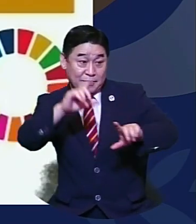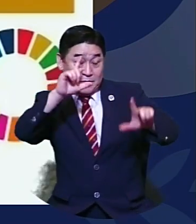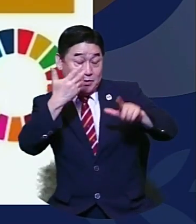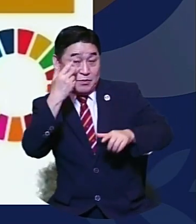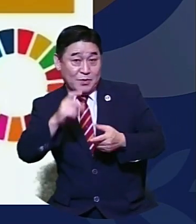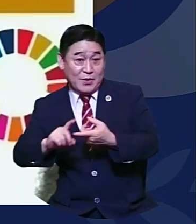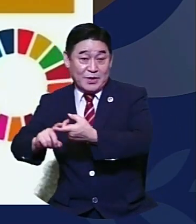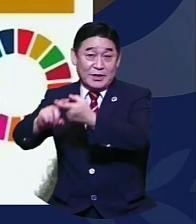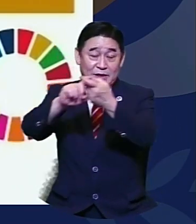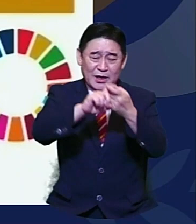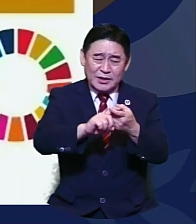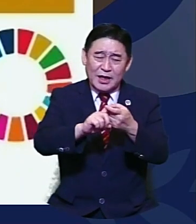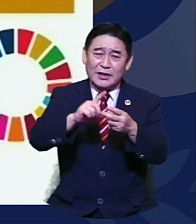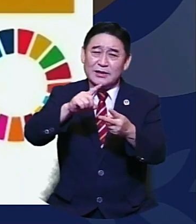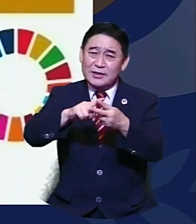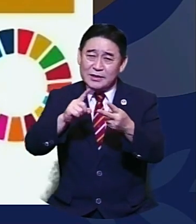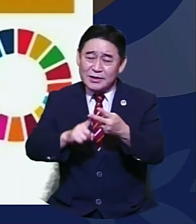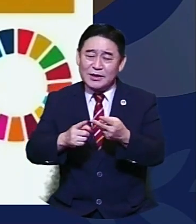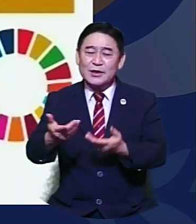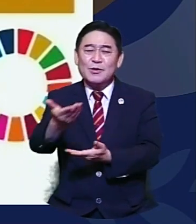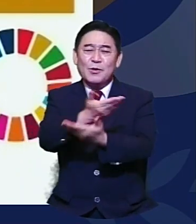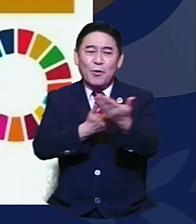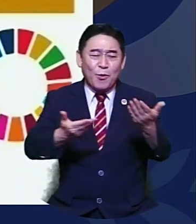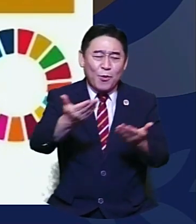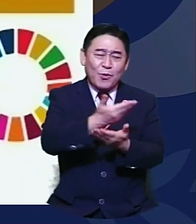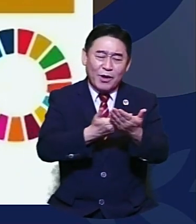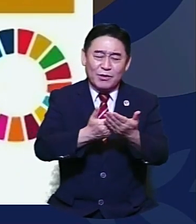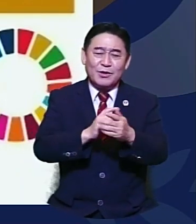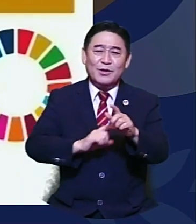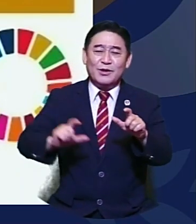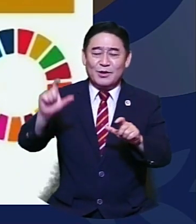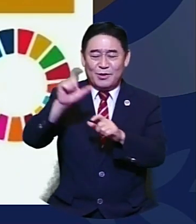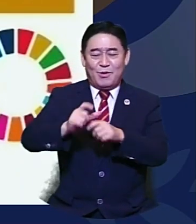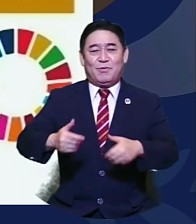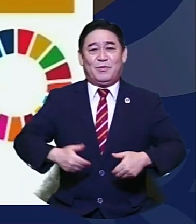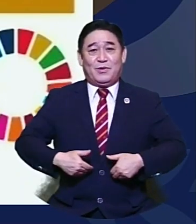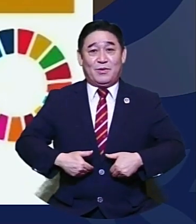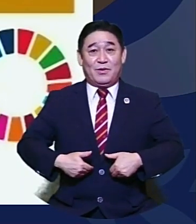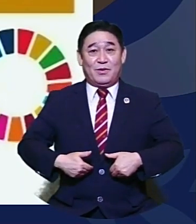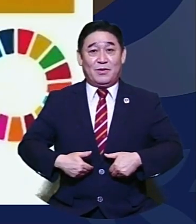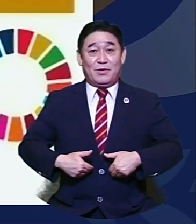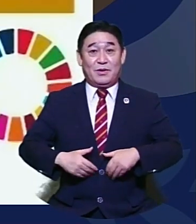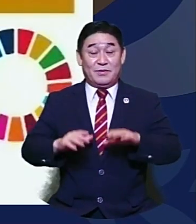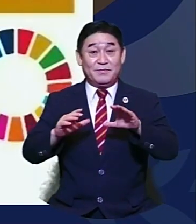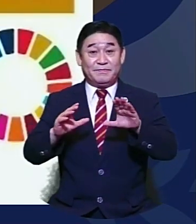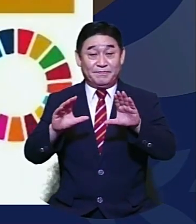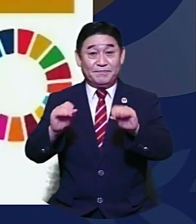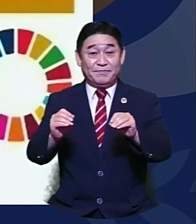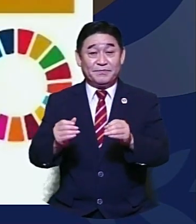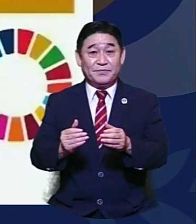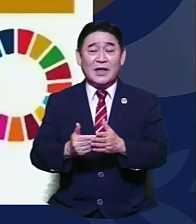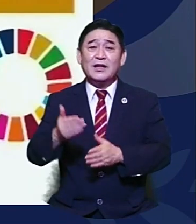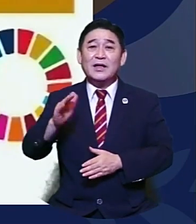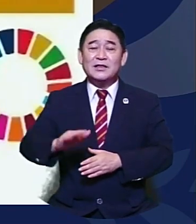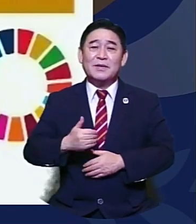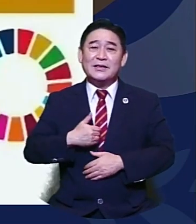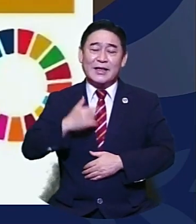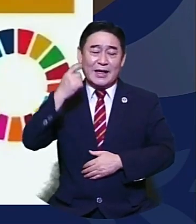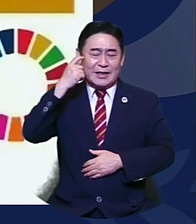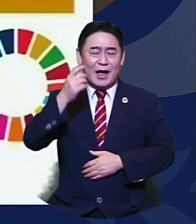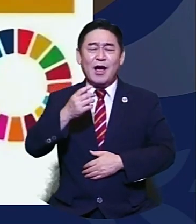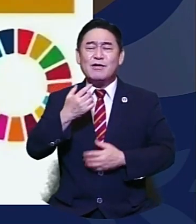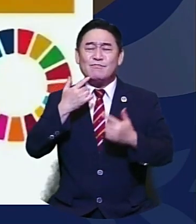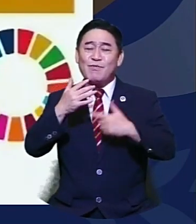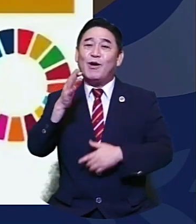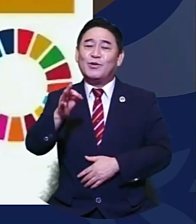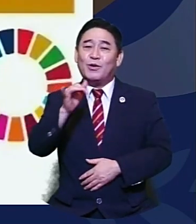of sharing arrangements. So perhaps I'll stop there. But yes, I think the money's there. We just have to be creative.